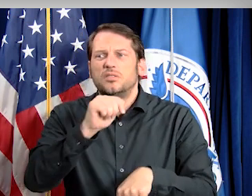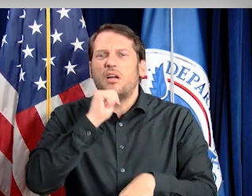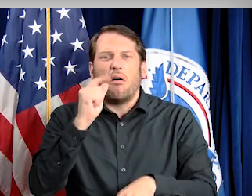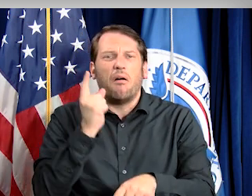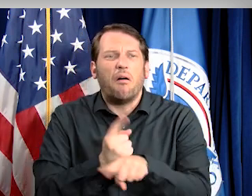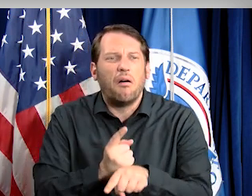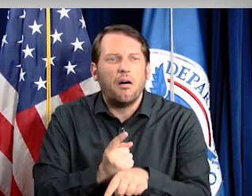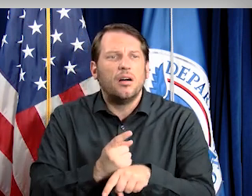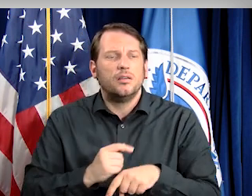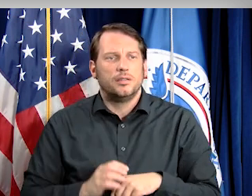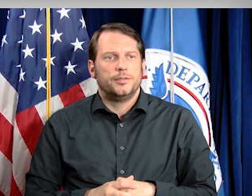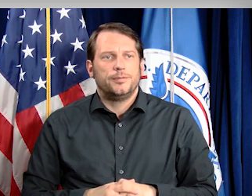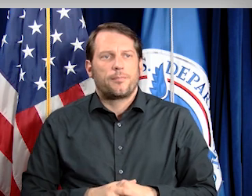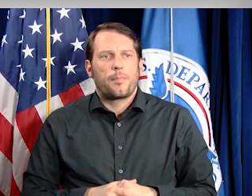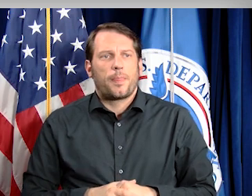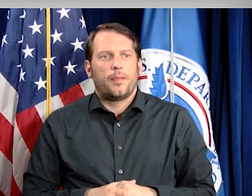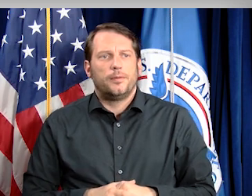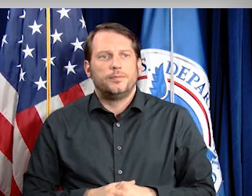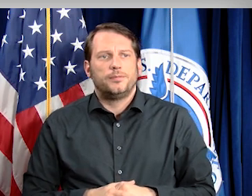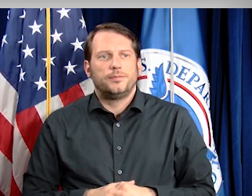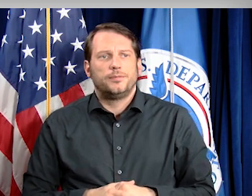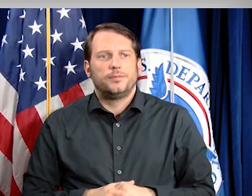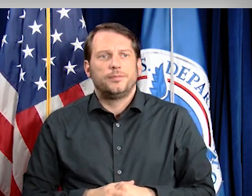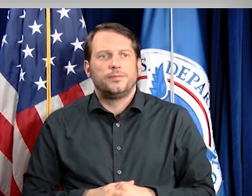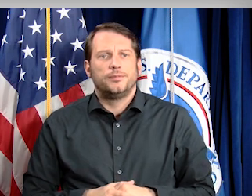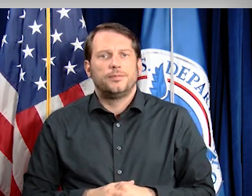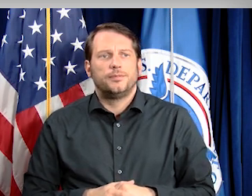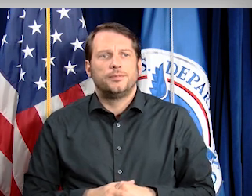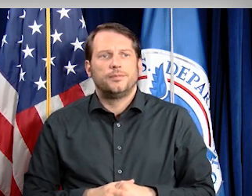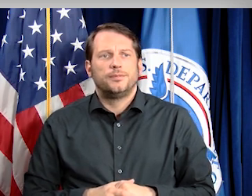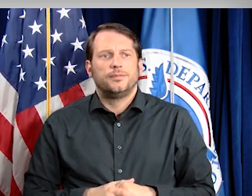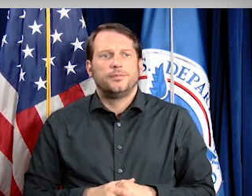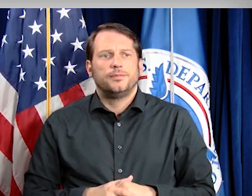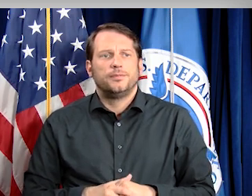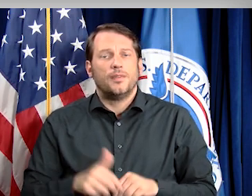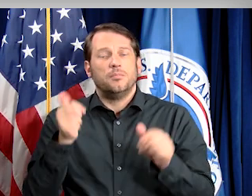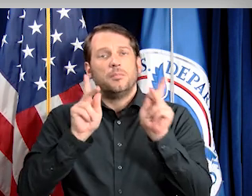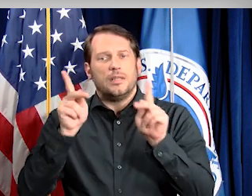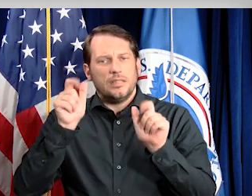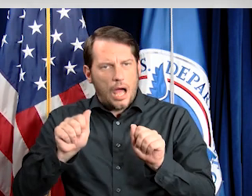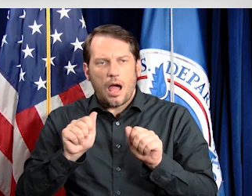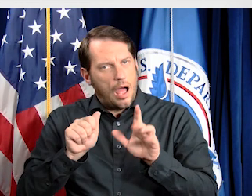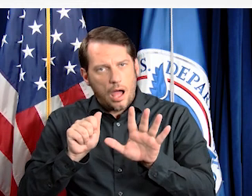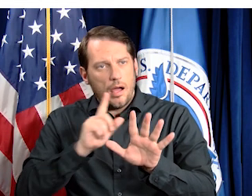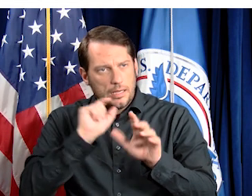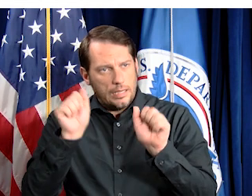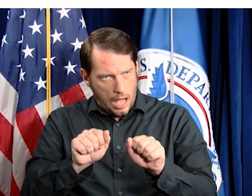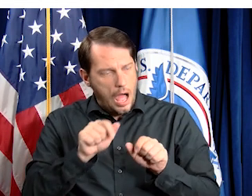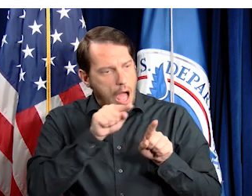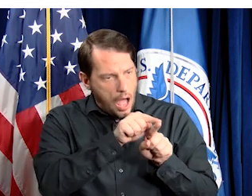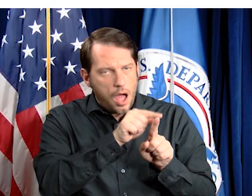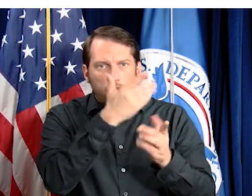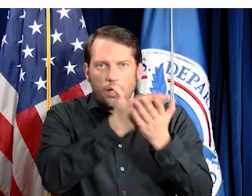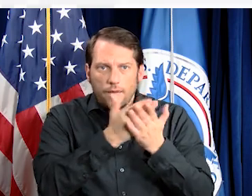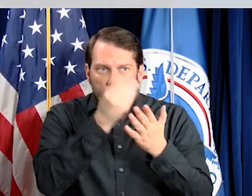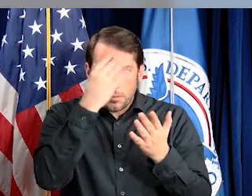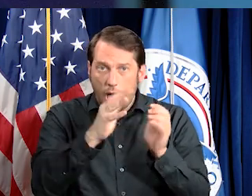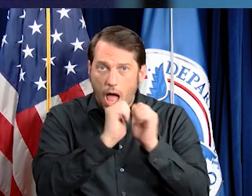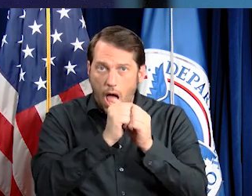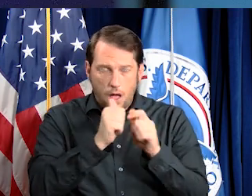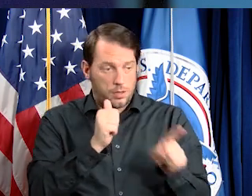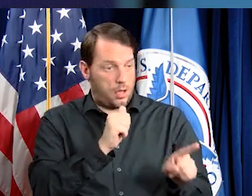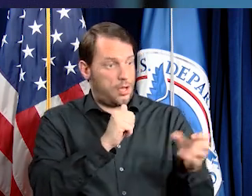their projects. Also, crowdsourced data is often leveraging official sources. So some of our digital volunteers that I'll